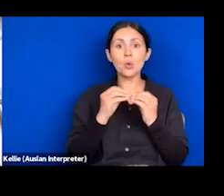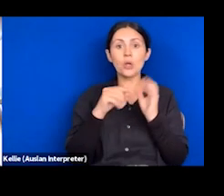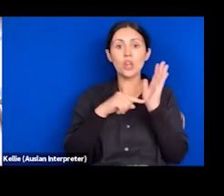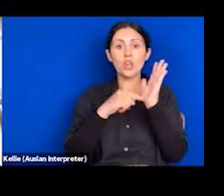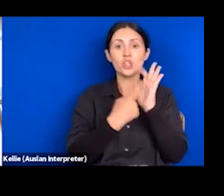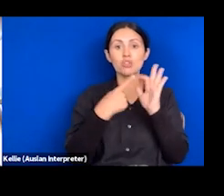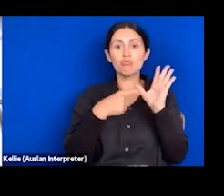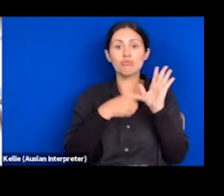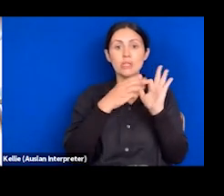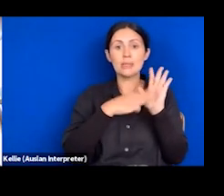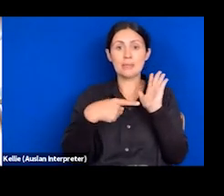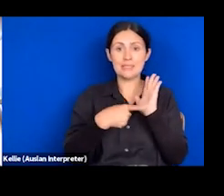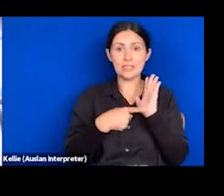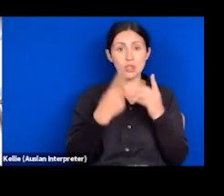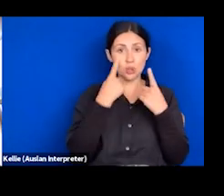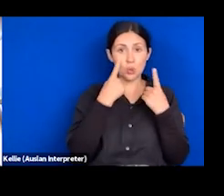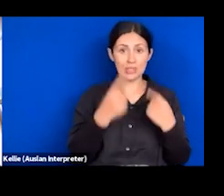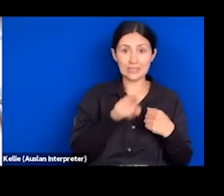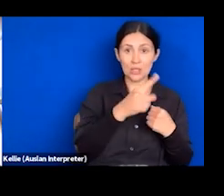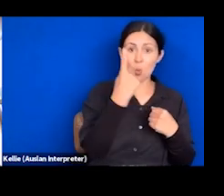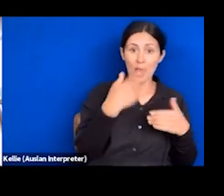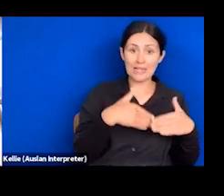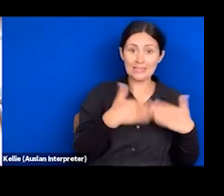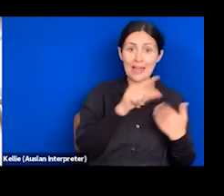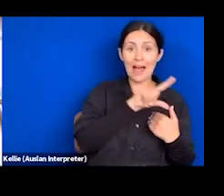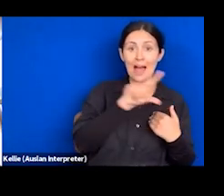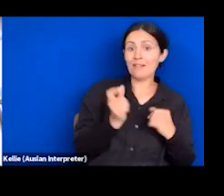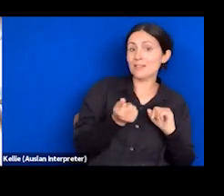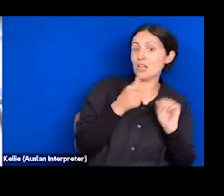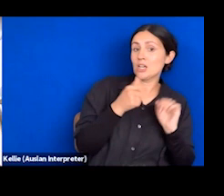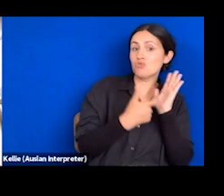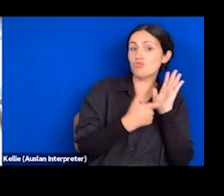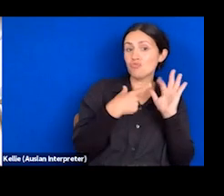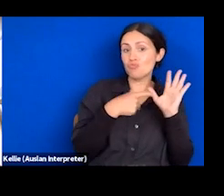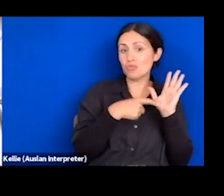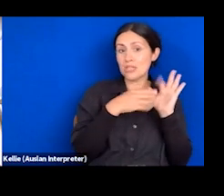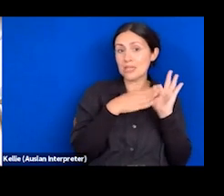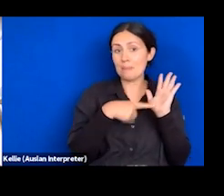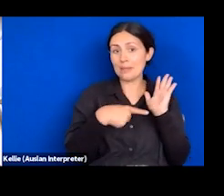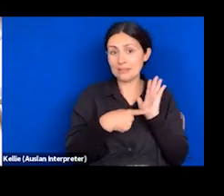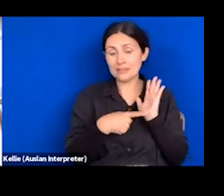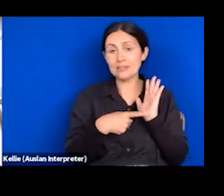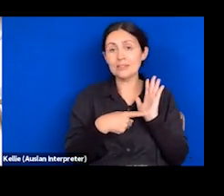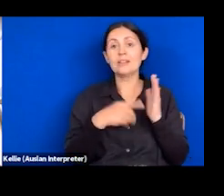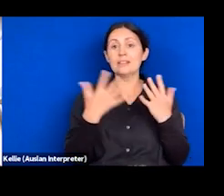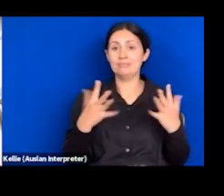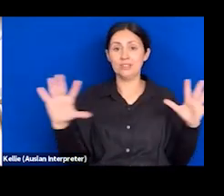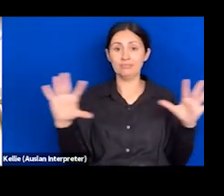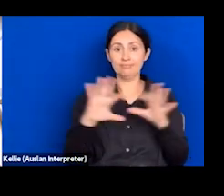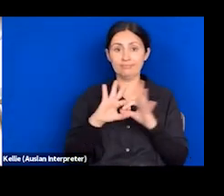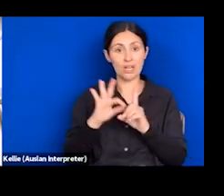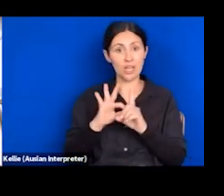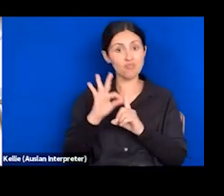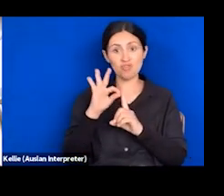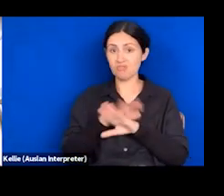outcomes. Here we see it 1 day post-treatment in our treatment-resistant depression trial. The effect correlates with improvements in depressive